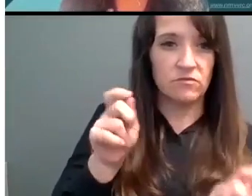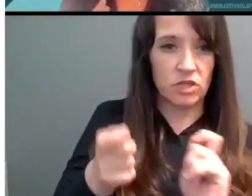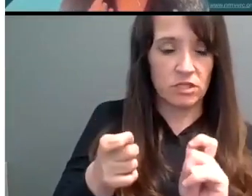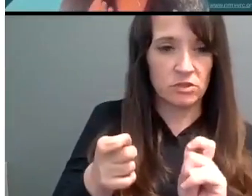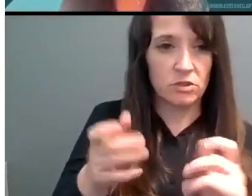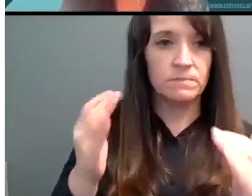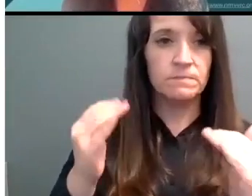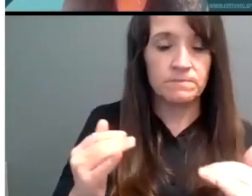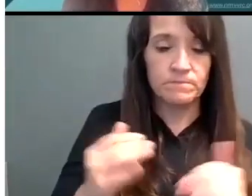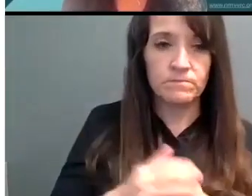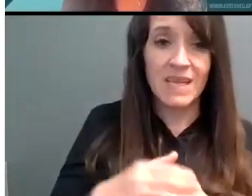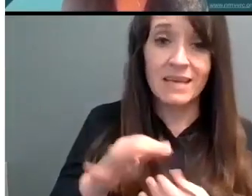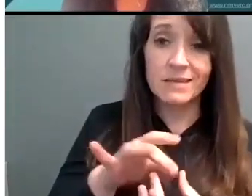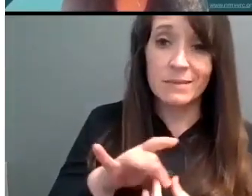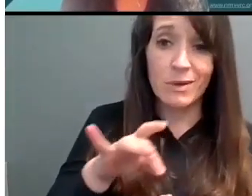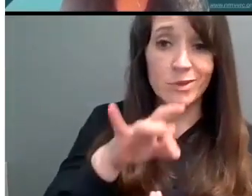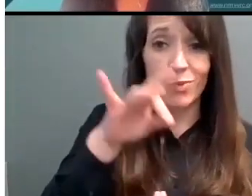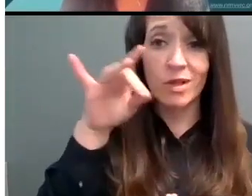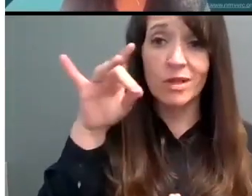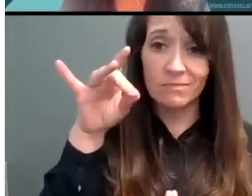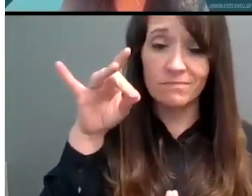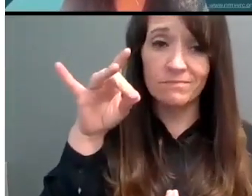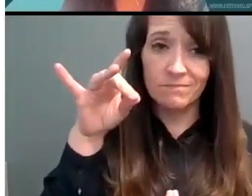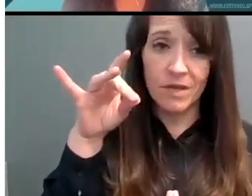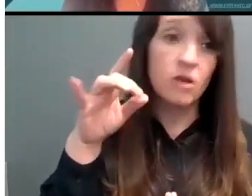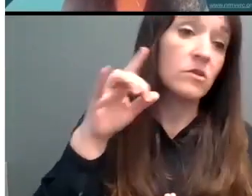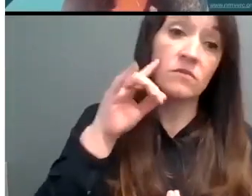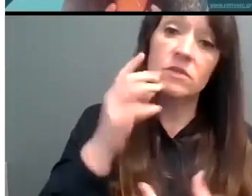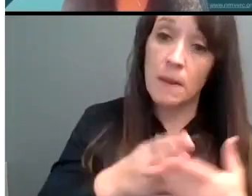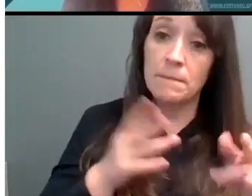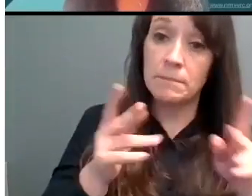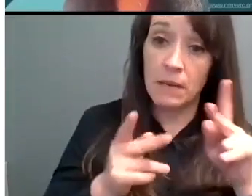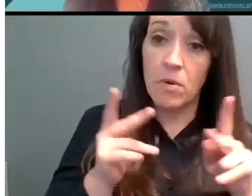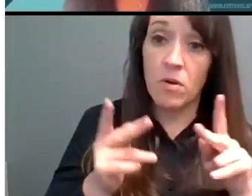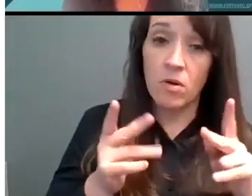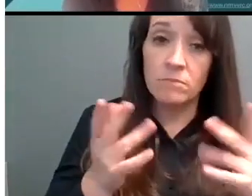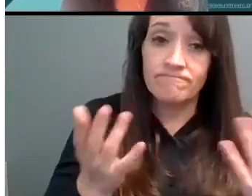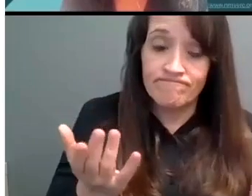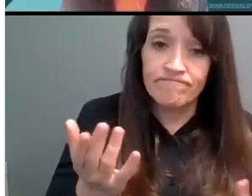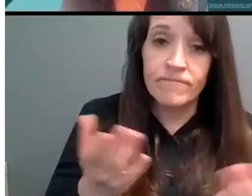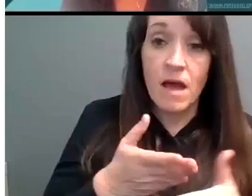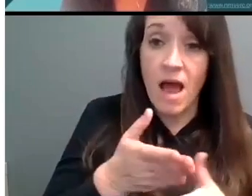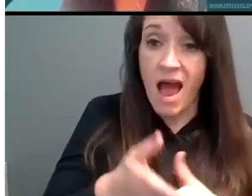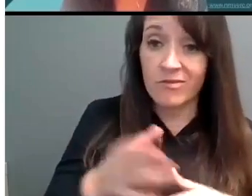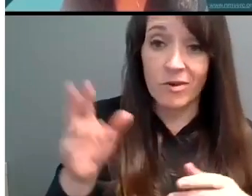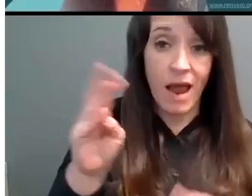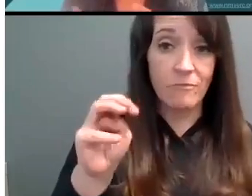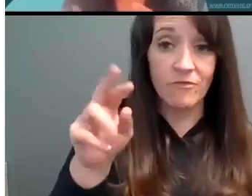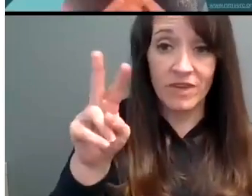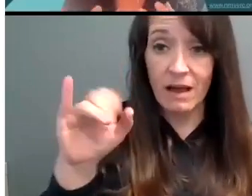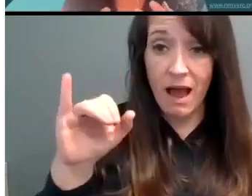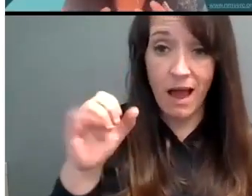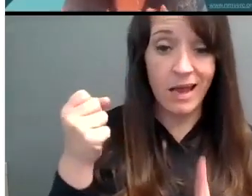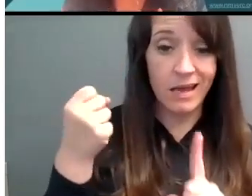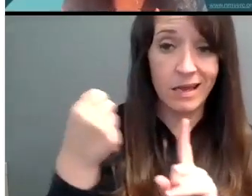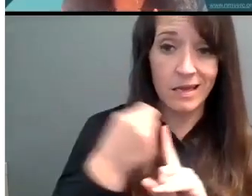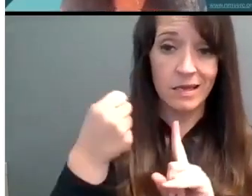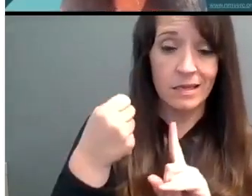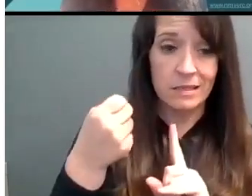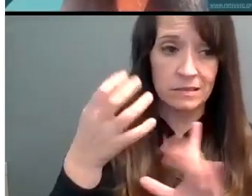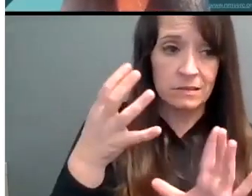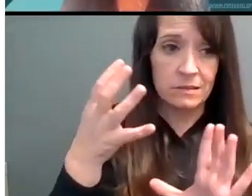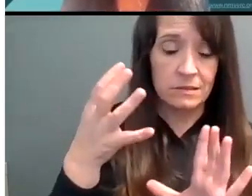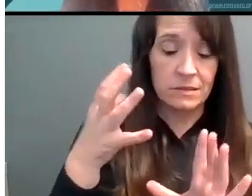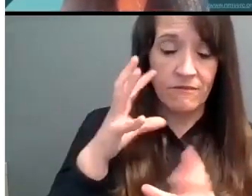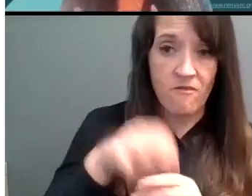impact spiritually. For some people, can struggle spiritually after a mass violence incident. It